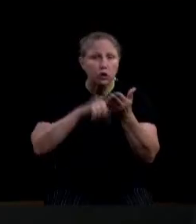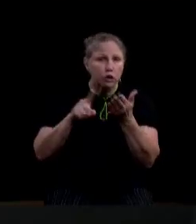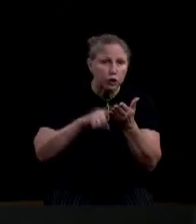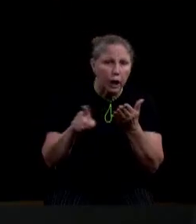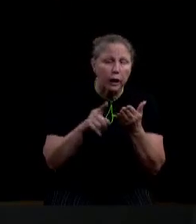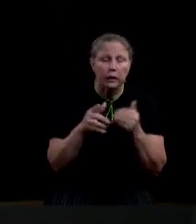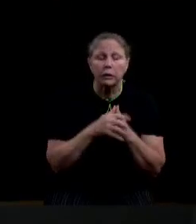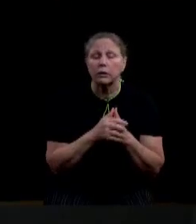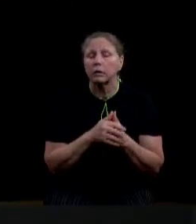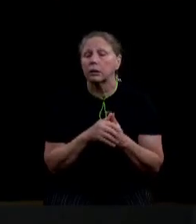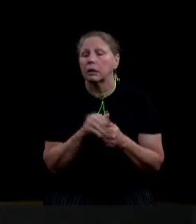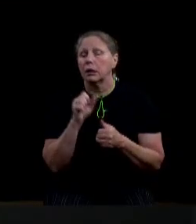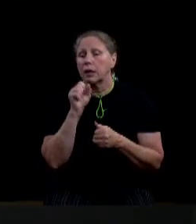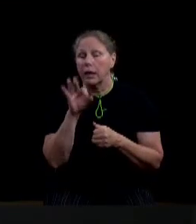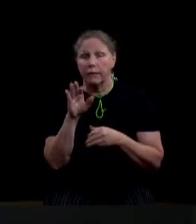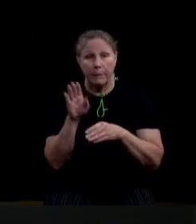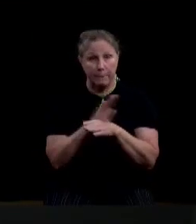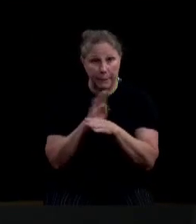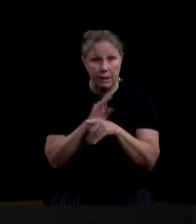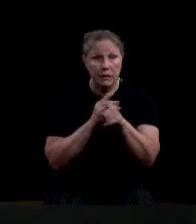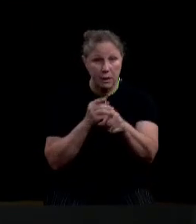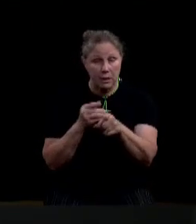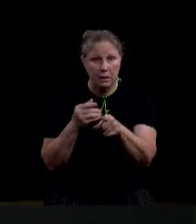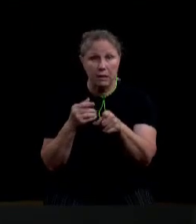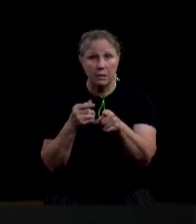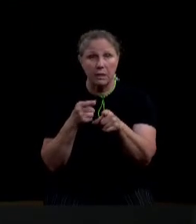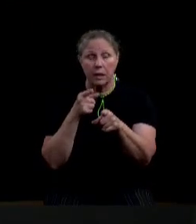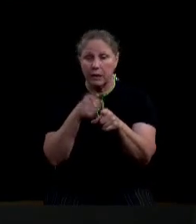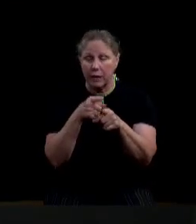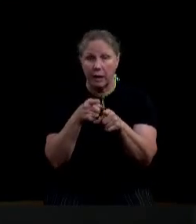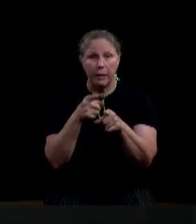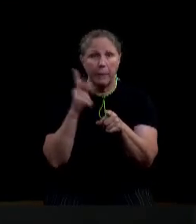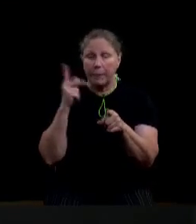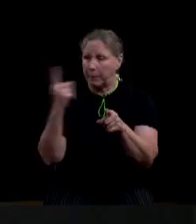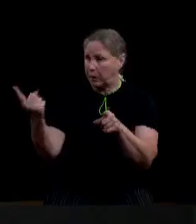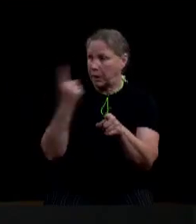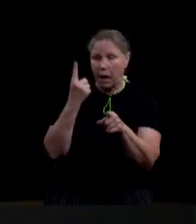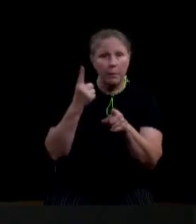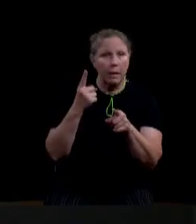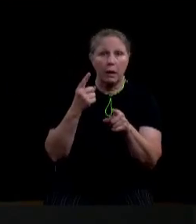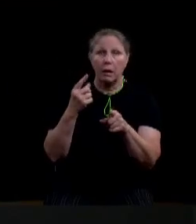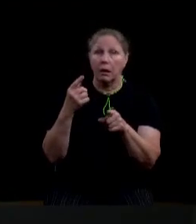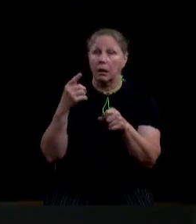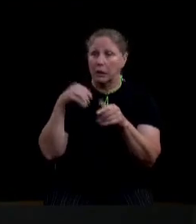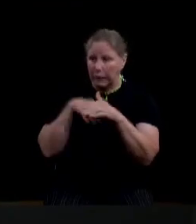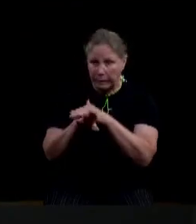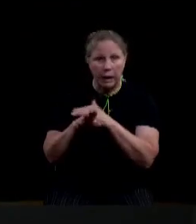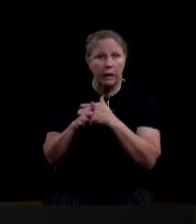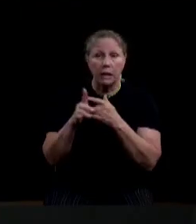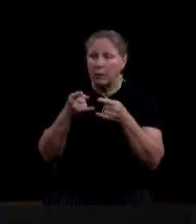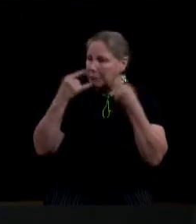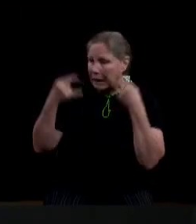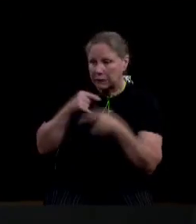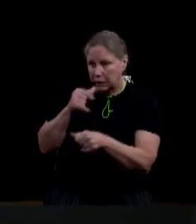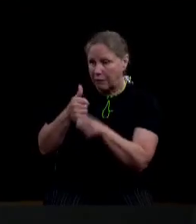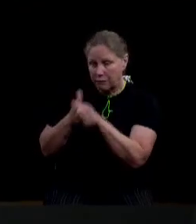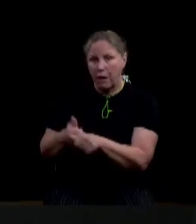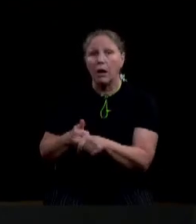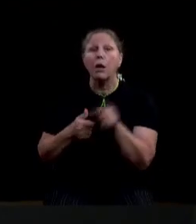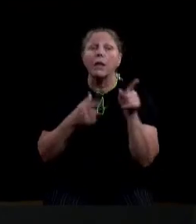trouble with folks who are not abiding by the order, then they can call the police for assistance with that. But the